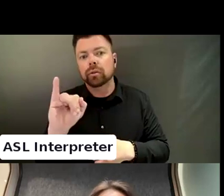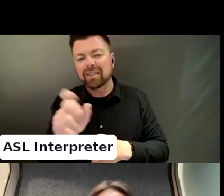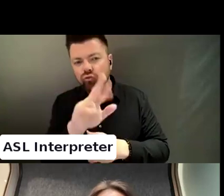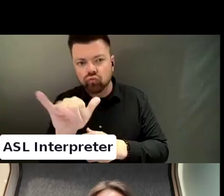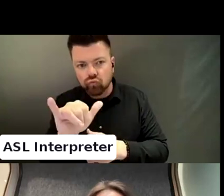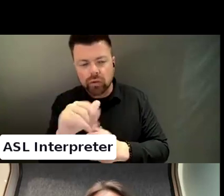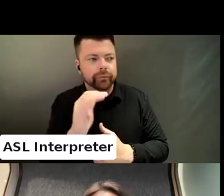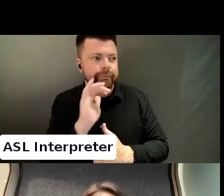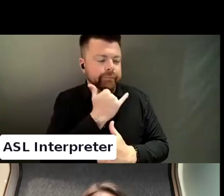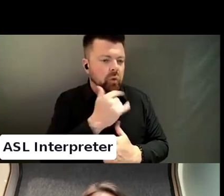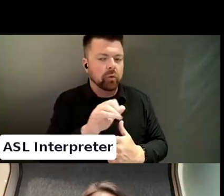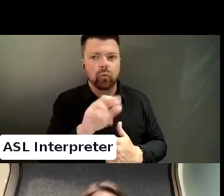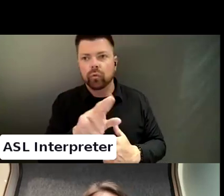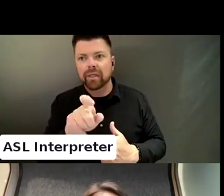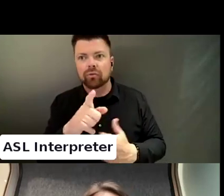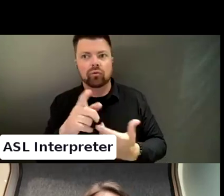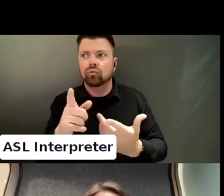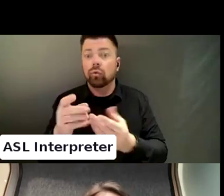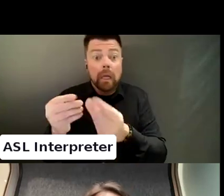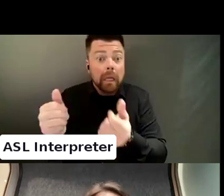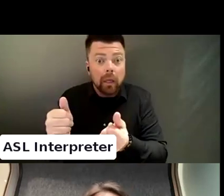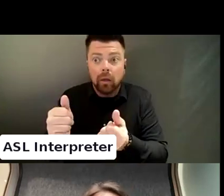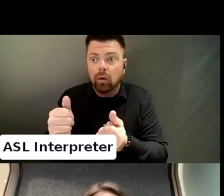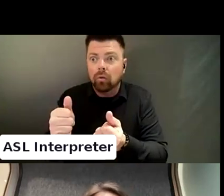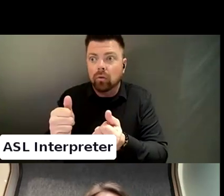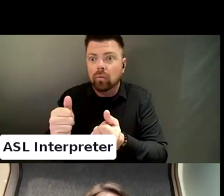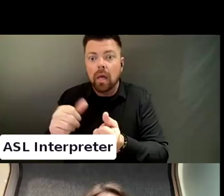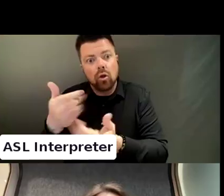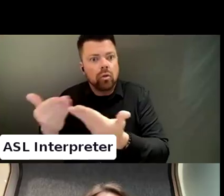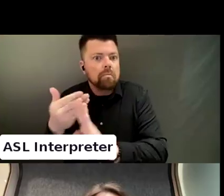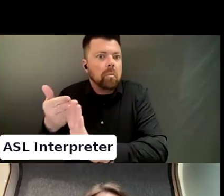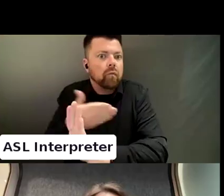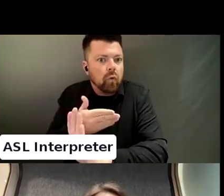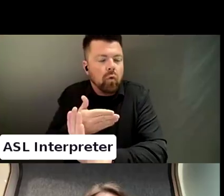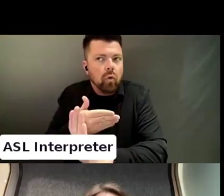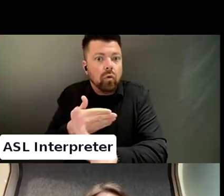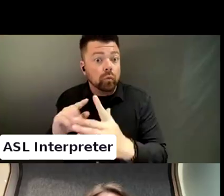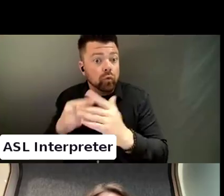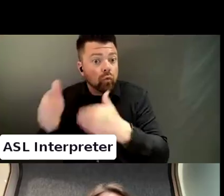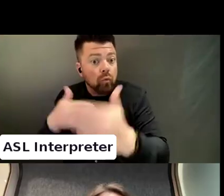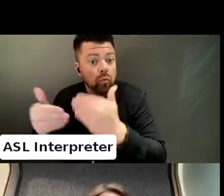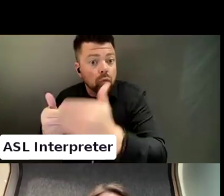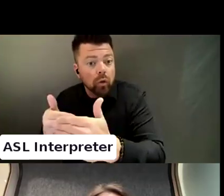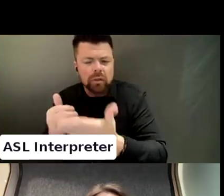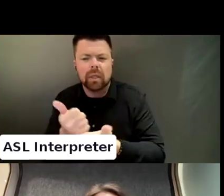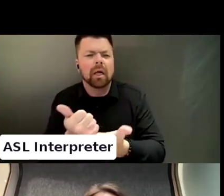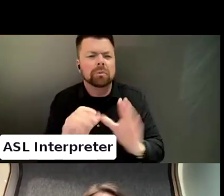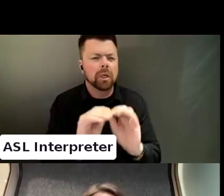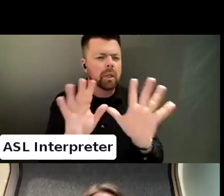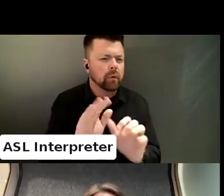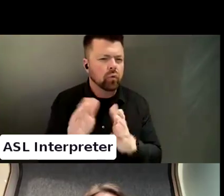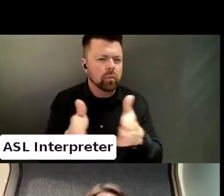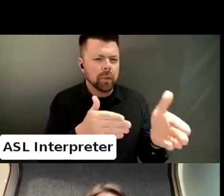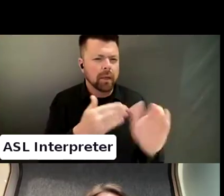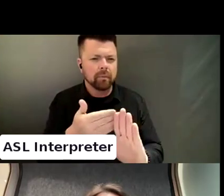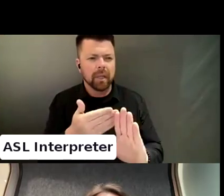this. So, be sure and talk with them, and then that helps you out your plan for the future of how you want to move forward. Oh, okay, I know I have to